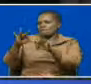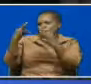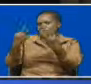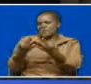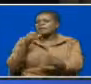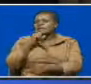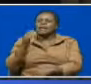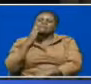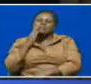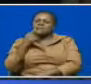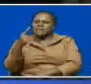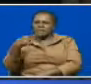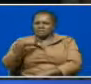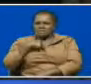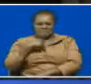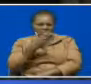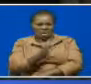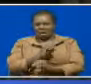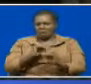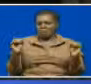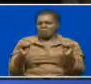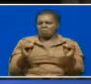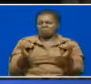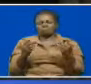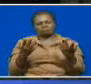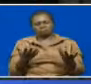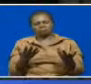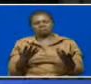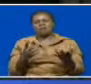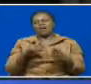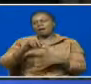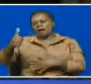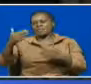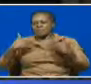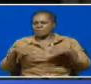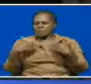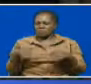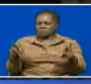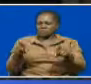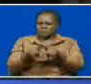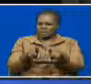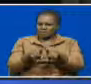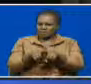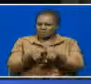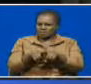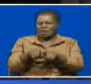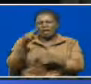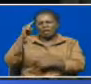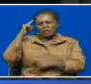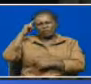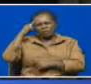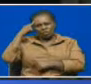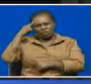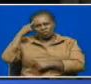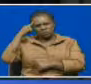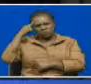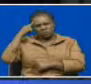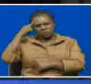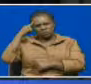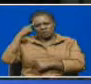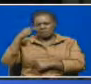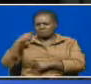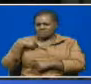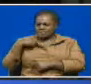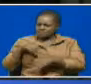My grandmother said that I did not belong to them, since there were other people around me that I thought that they were role